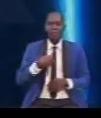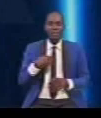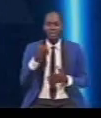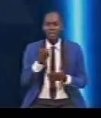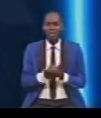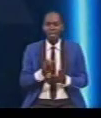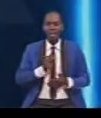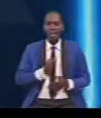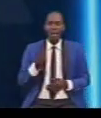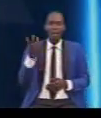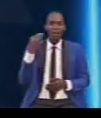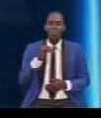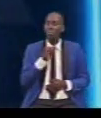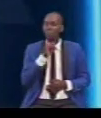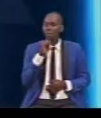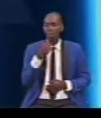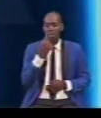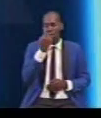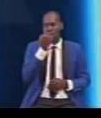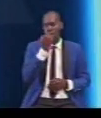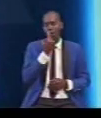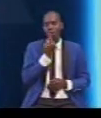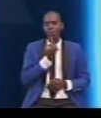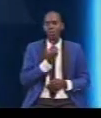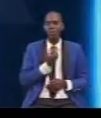me that I was not